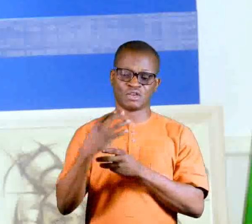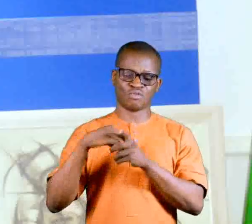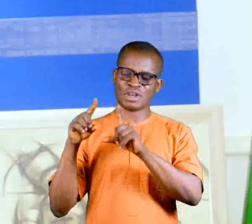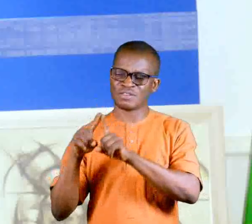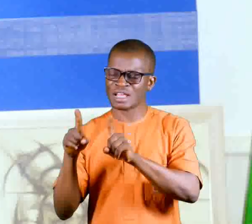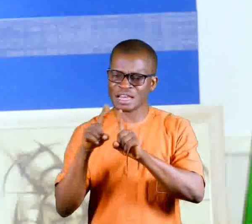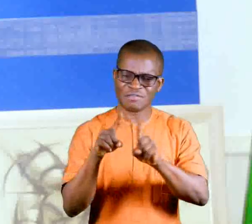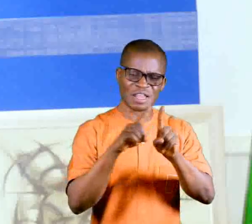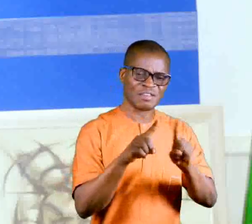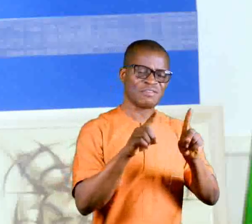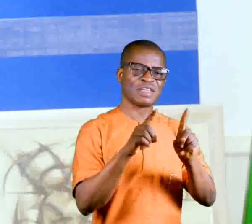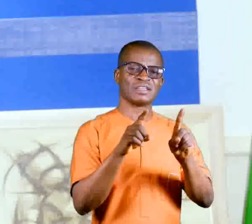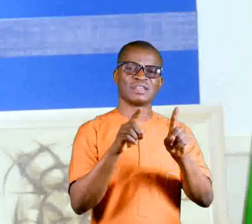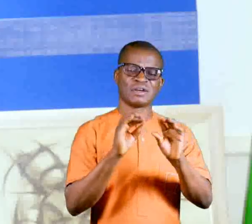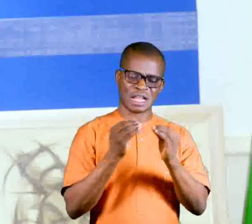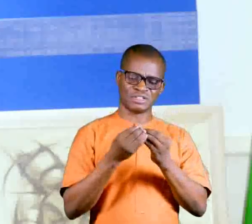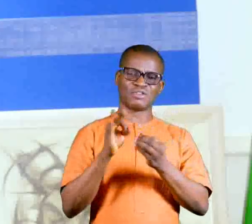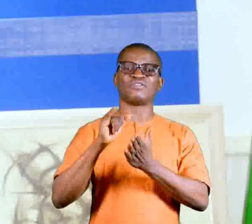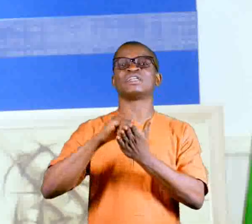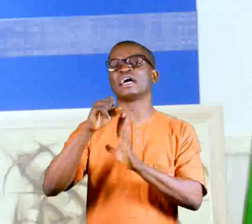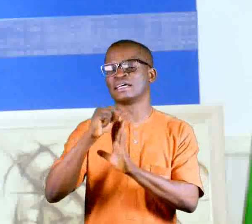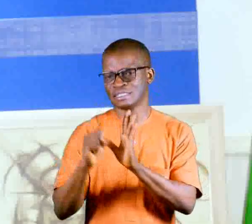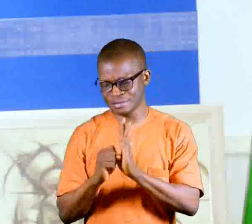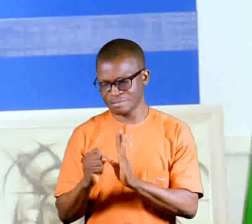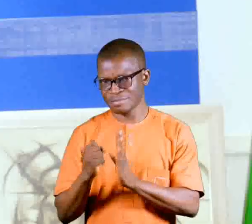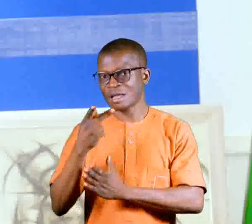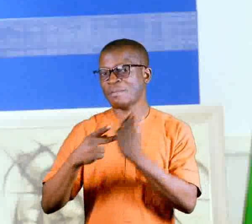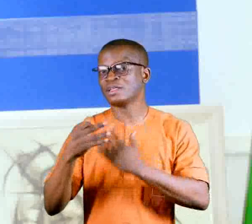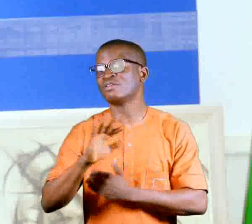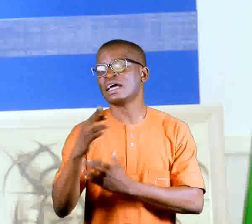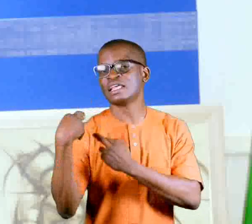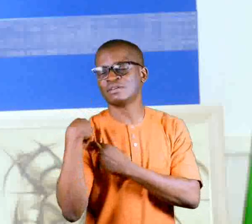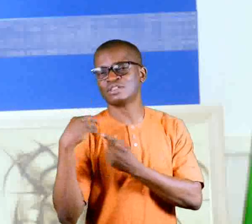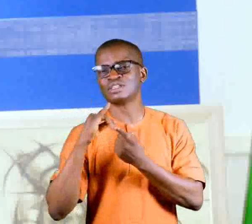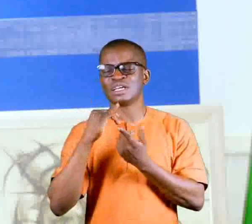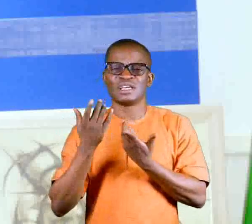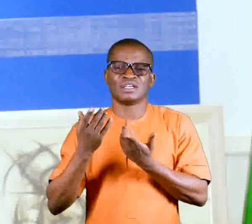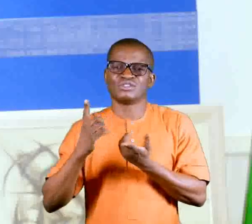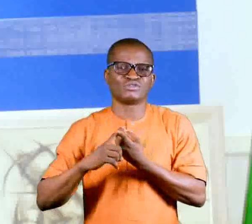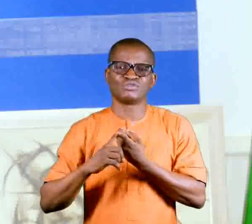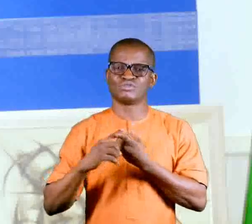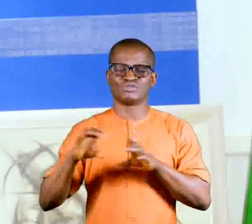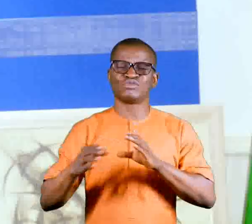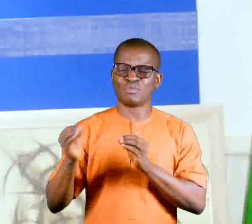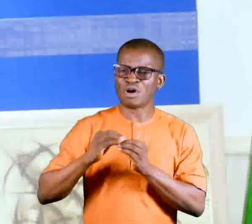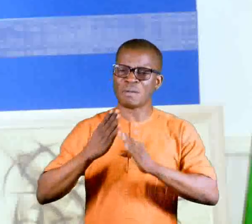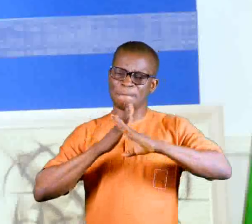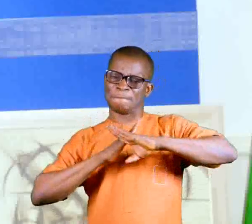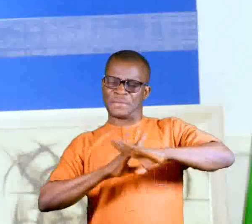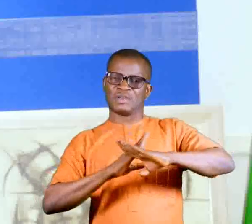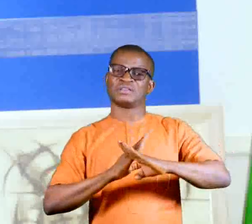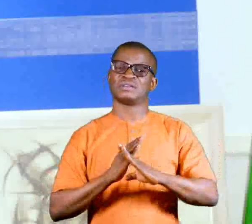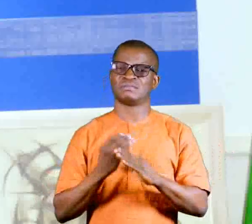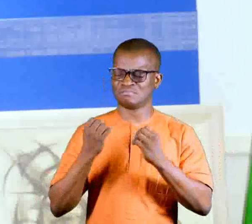different sectors of the economy of the state. And basically part of their TOR is also to do a lot of